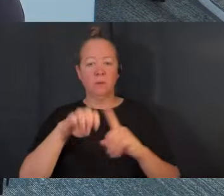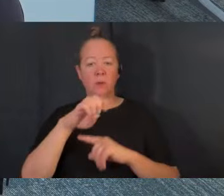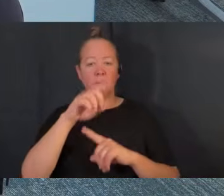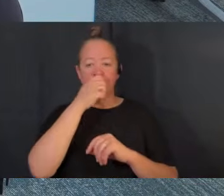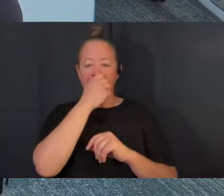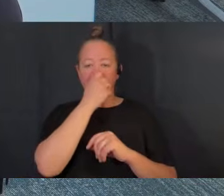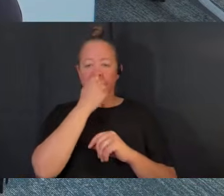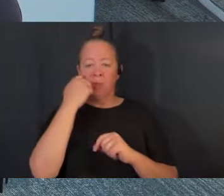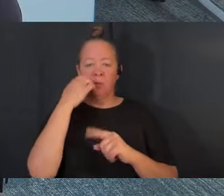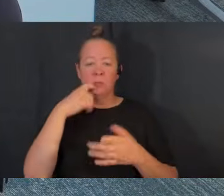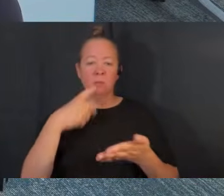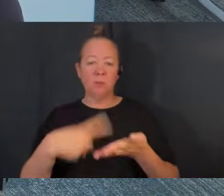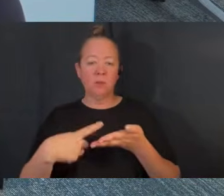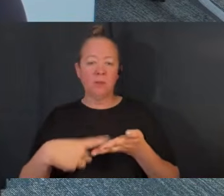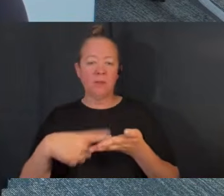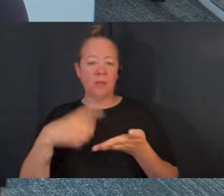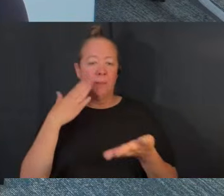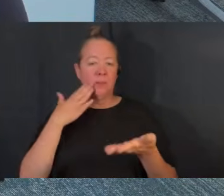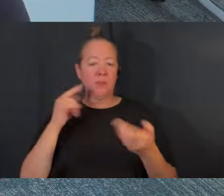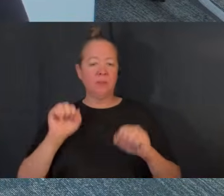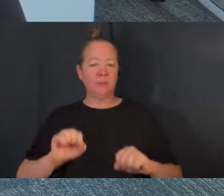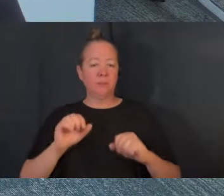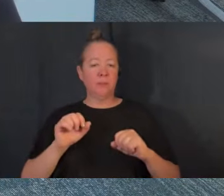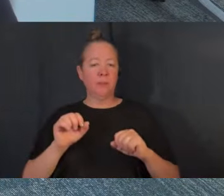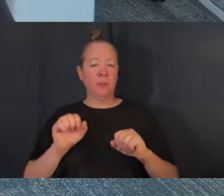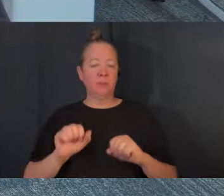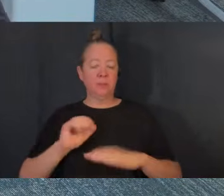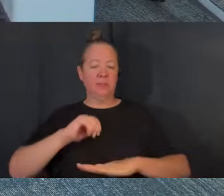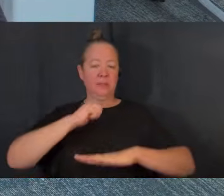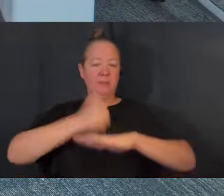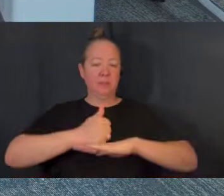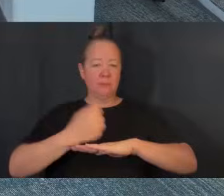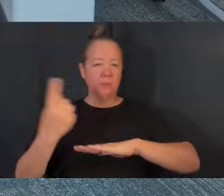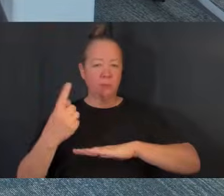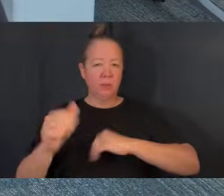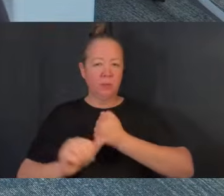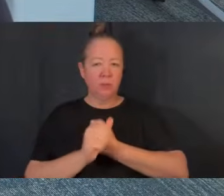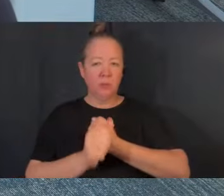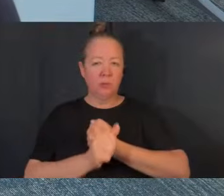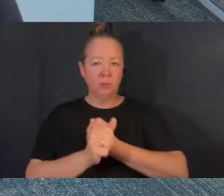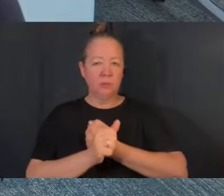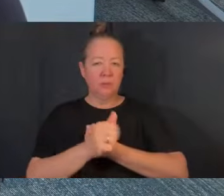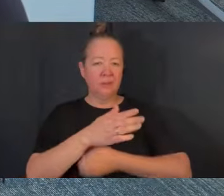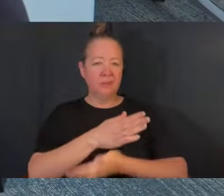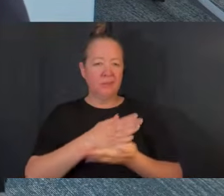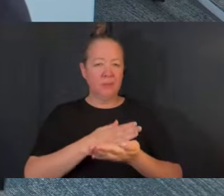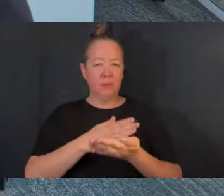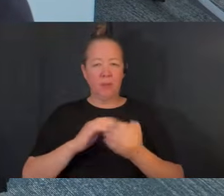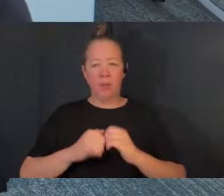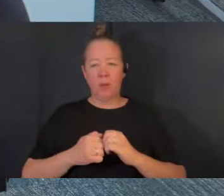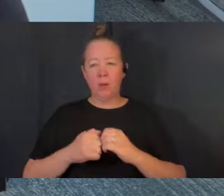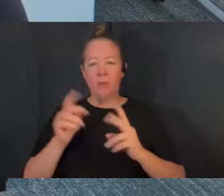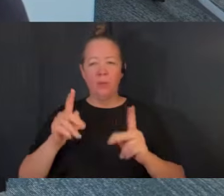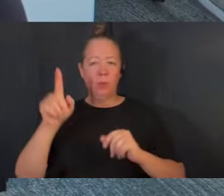dangerous precedent, that somehow people are going to get it in their mind to buy something up and